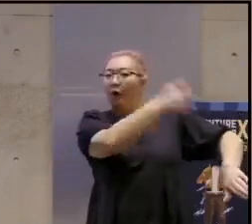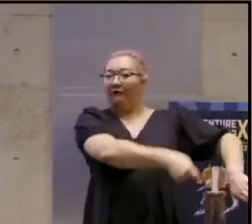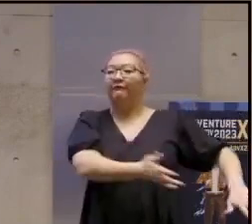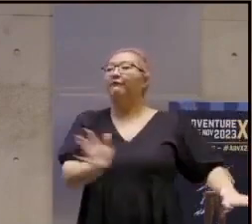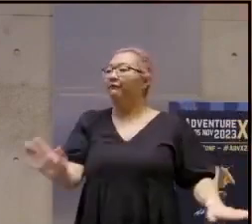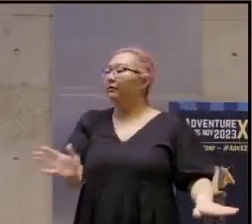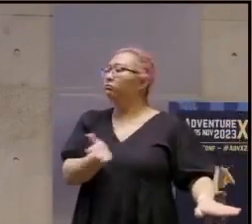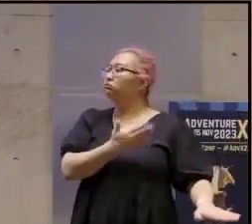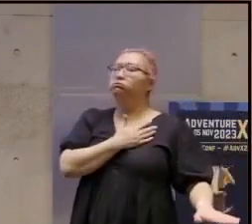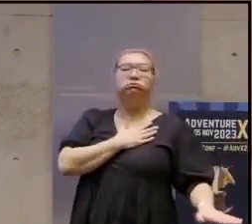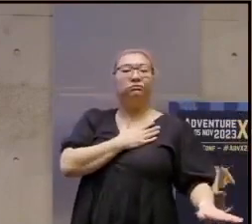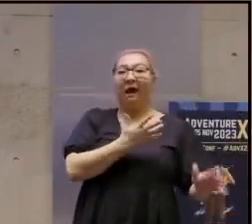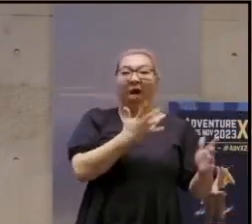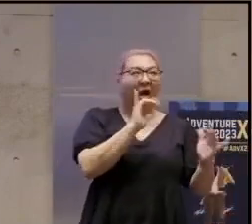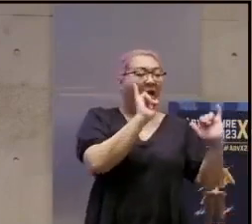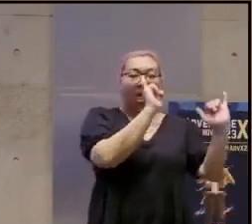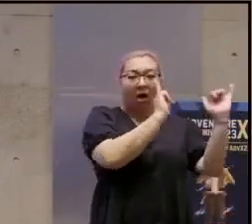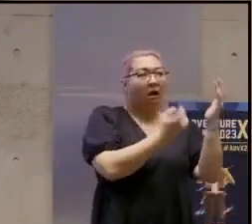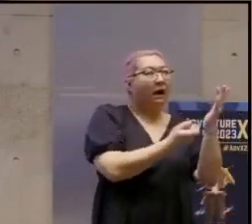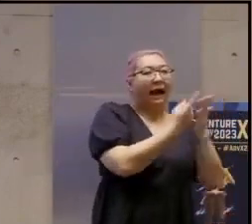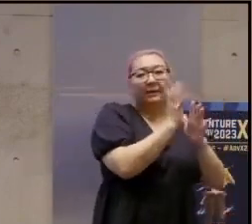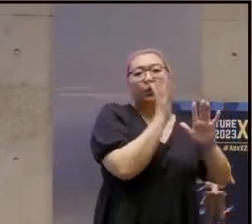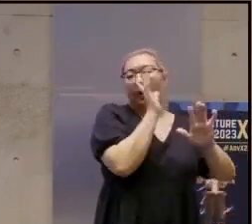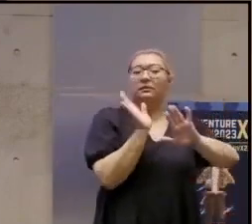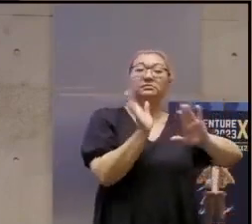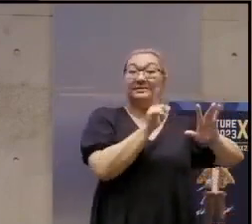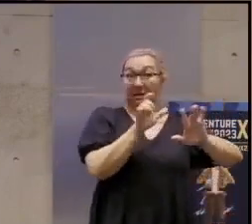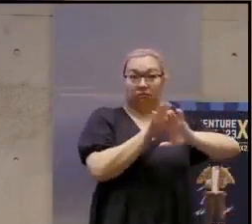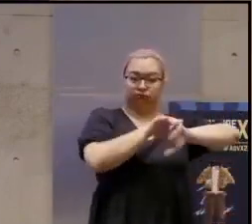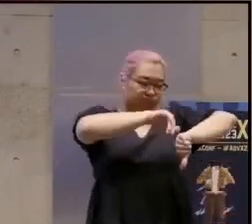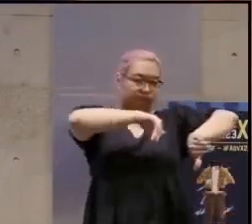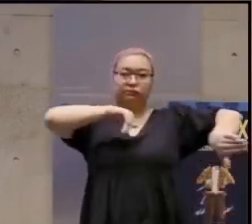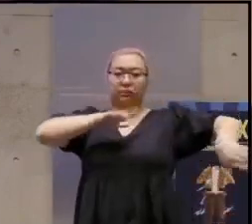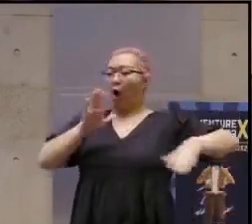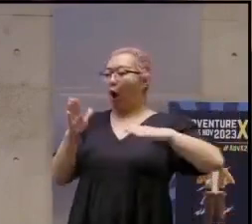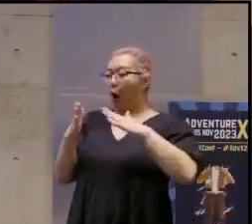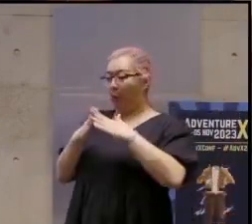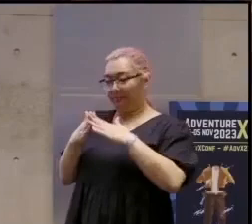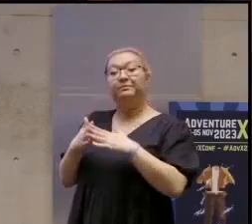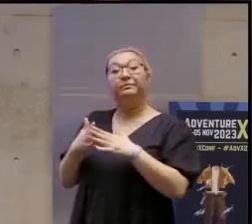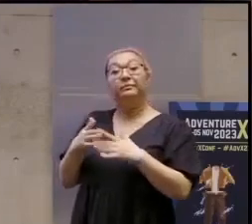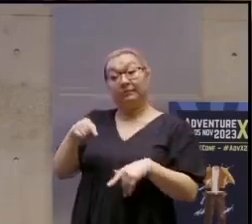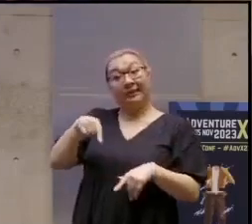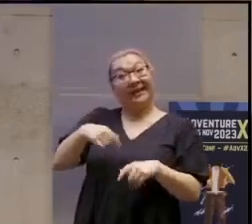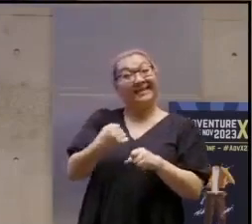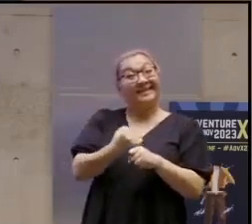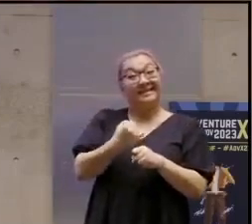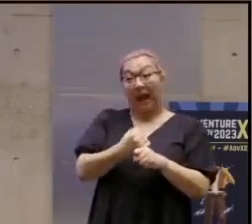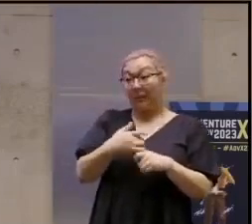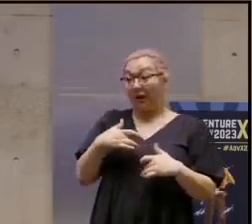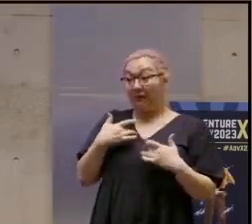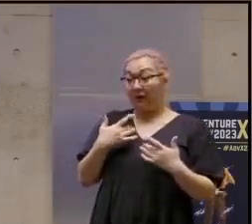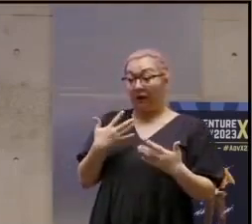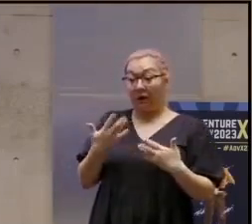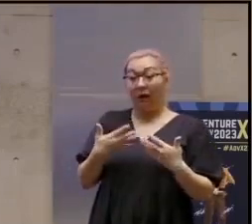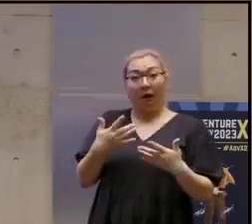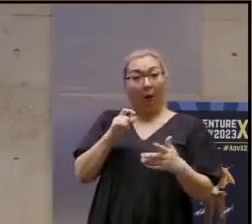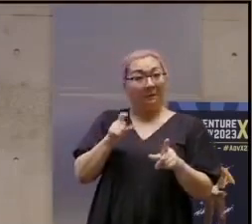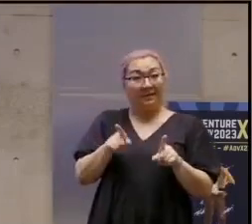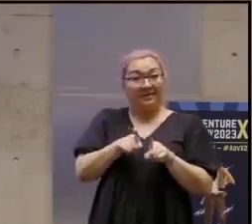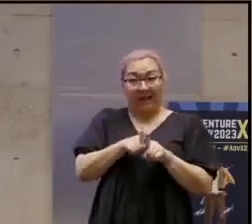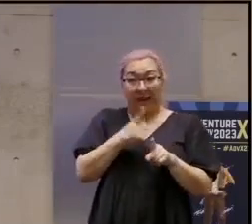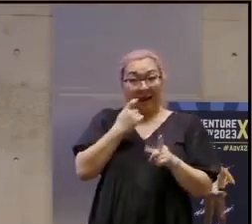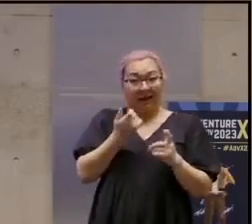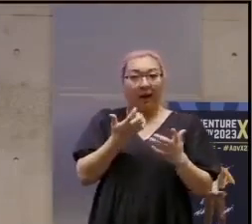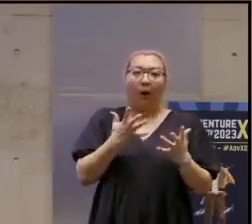it there in a professional detachment. So I thought, I'll be fine. I'll make a game about dementia. I was inspired by my patients. That's